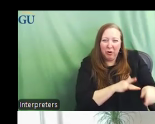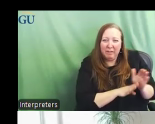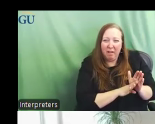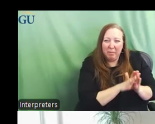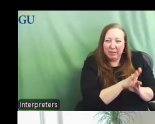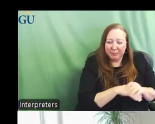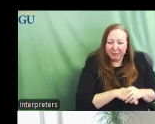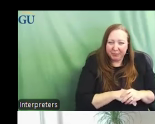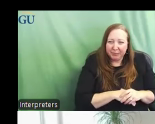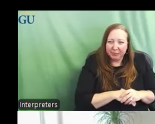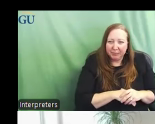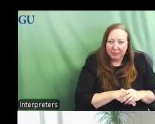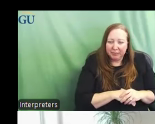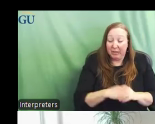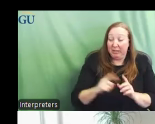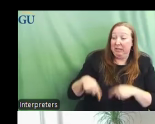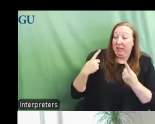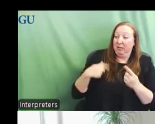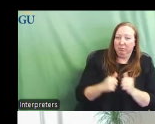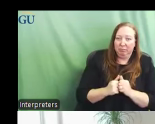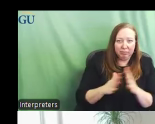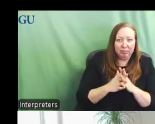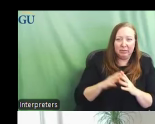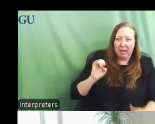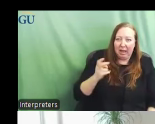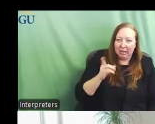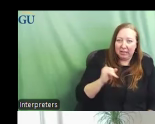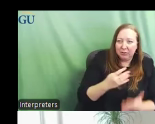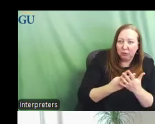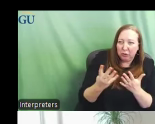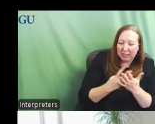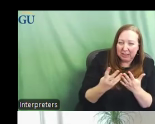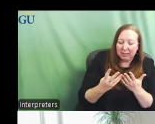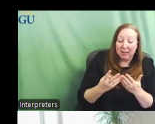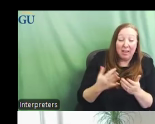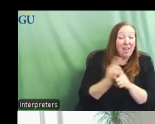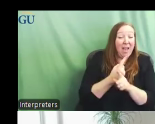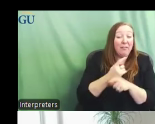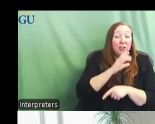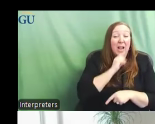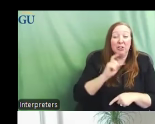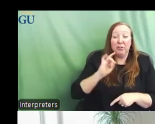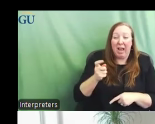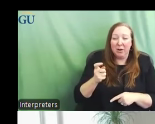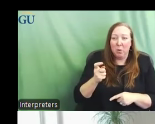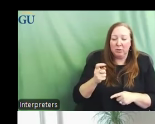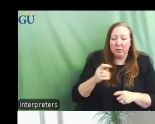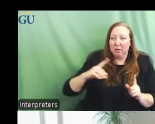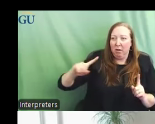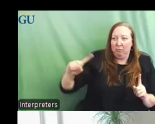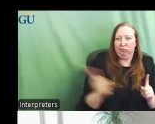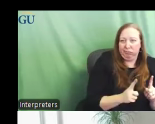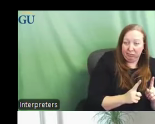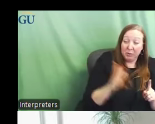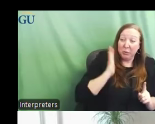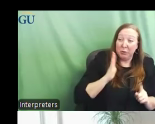EHDI systems have become in place, the average age of diagnosis has decreased significantly from 2